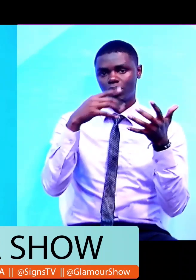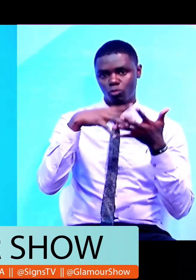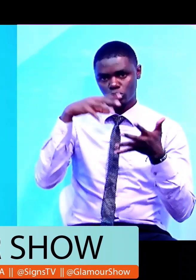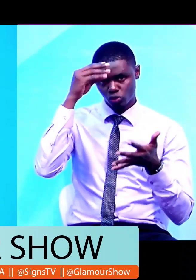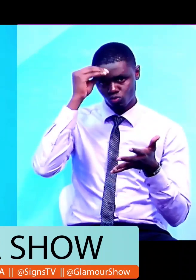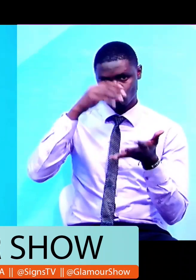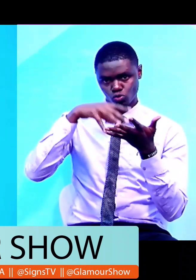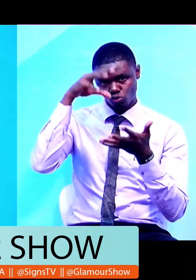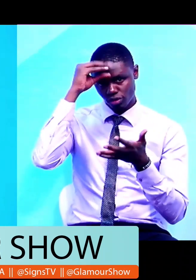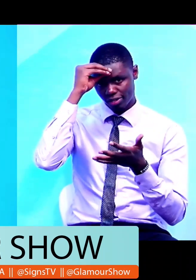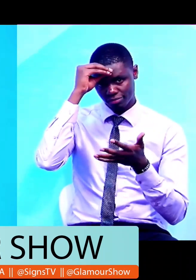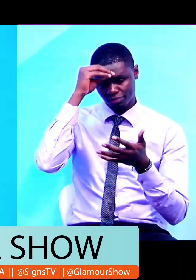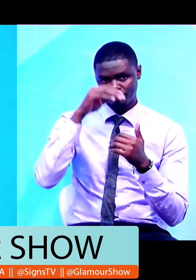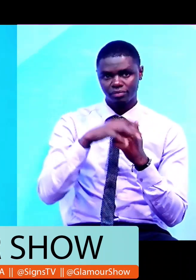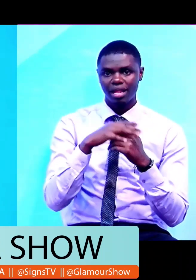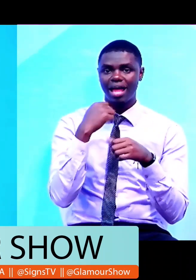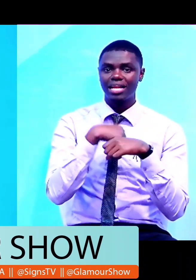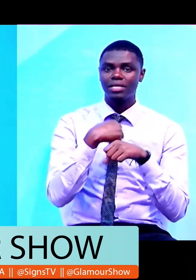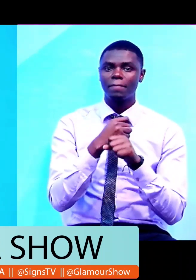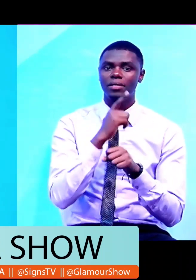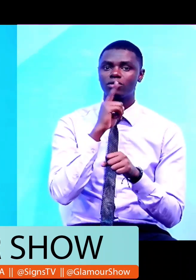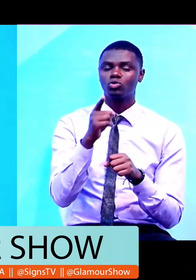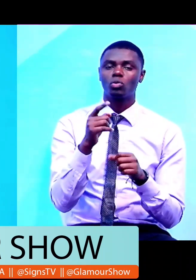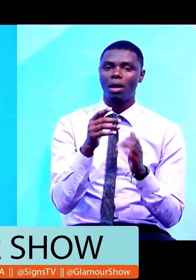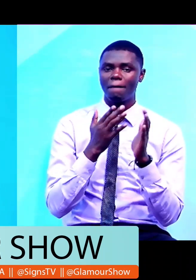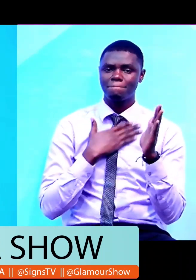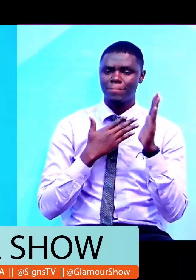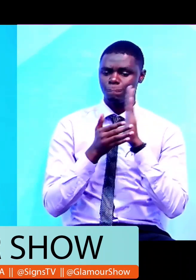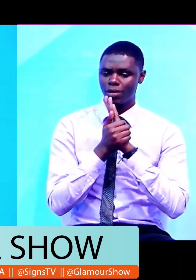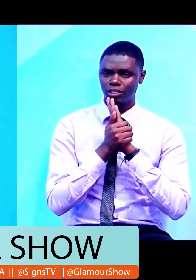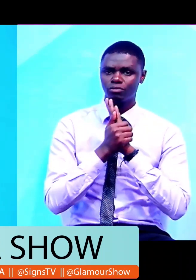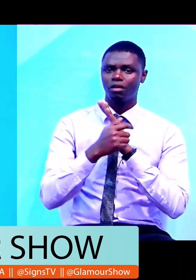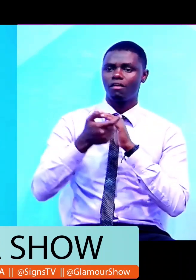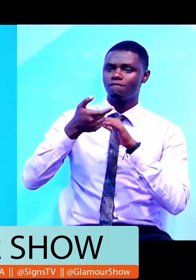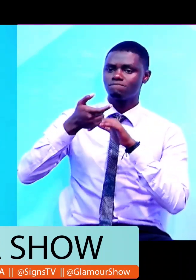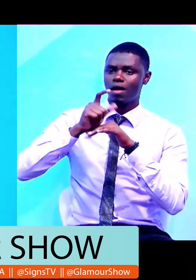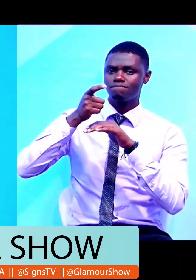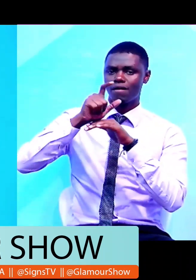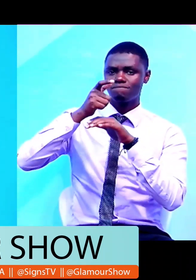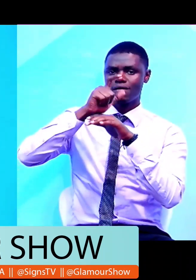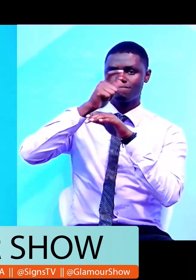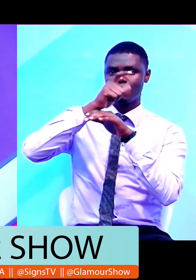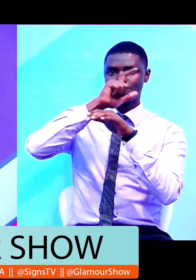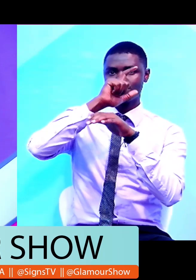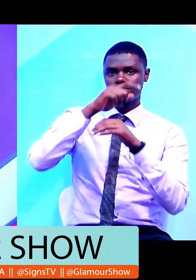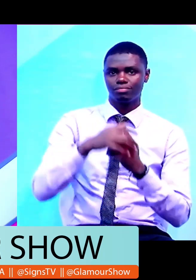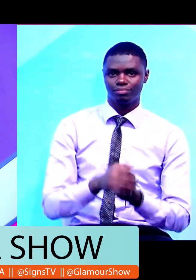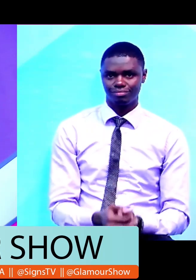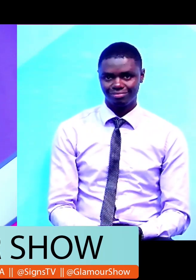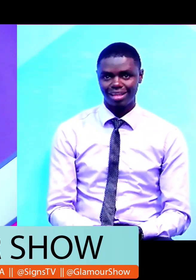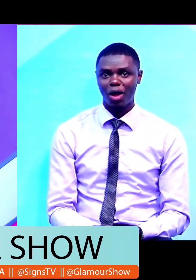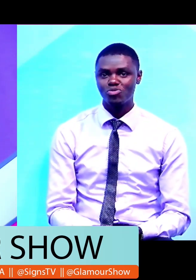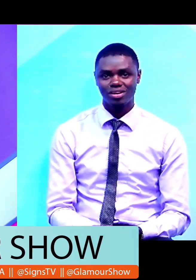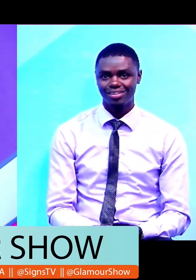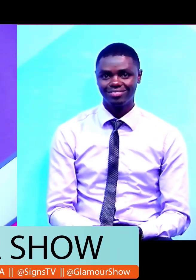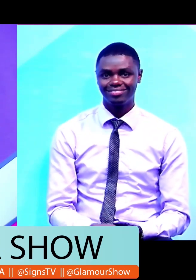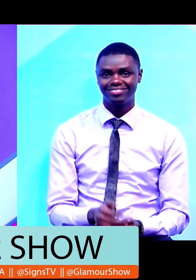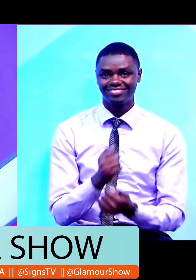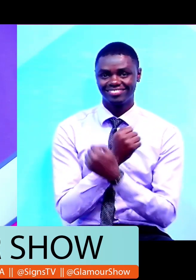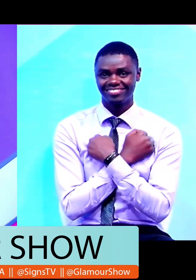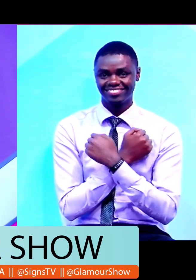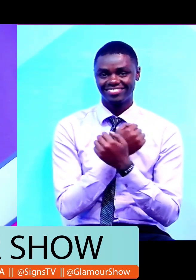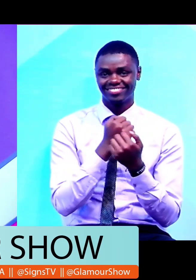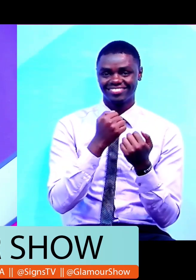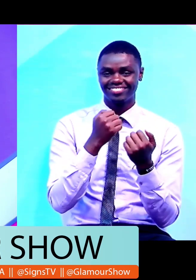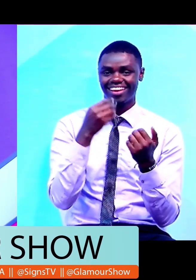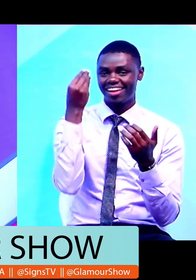and making sure my skill is more pronounced. I love makeup,